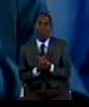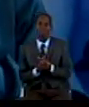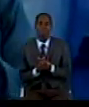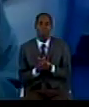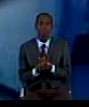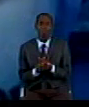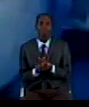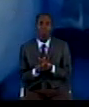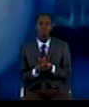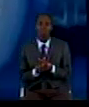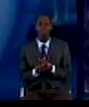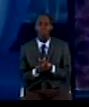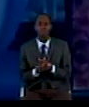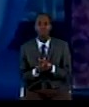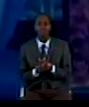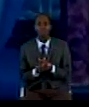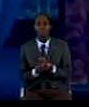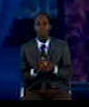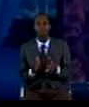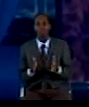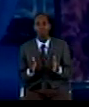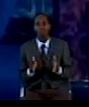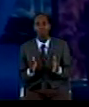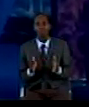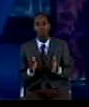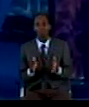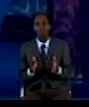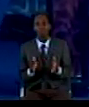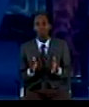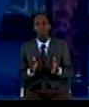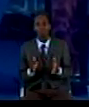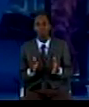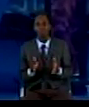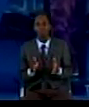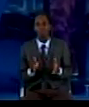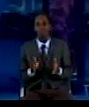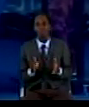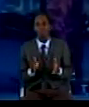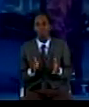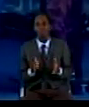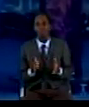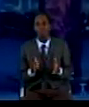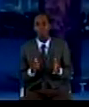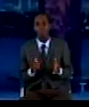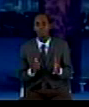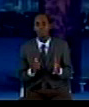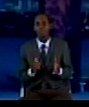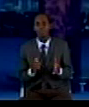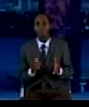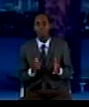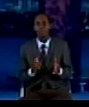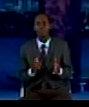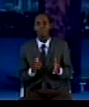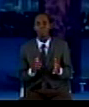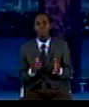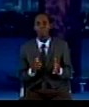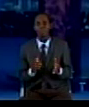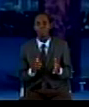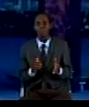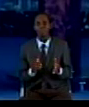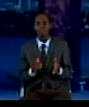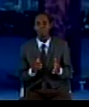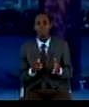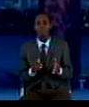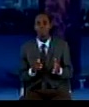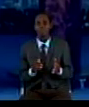get the CD is at the church book stand right at the gate. They're available there for you. At